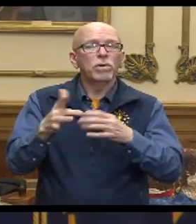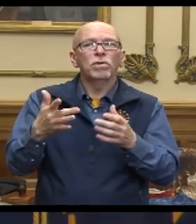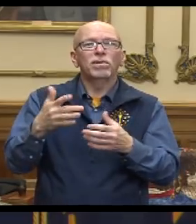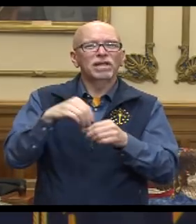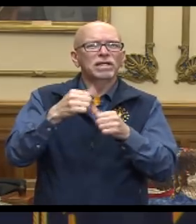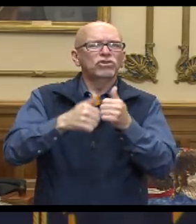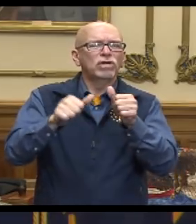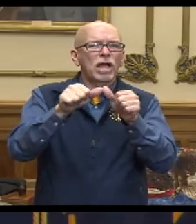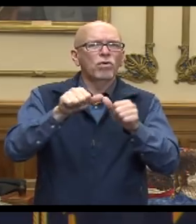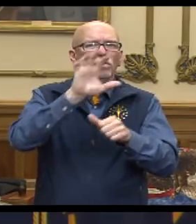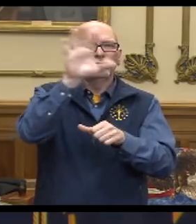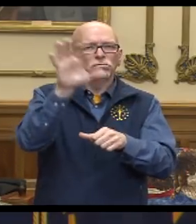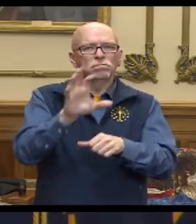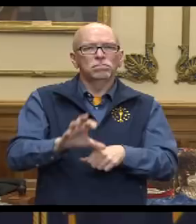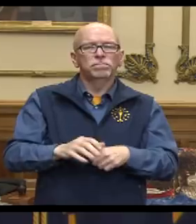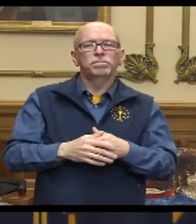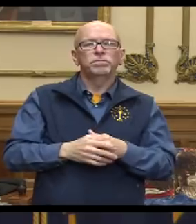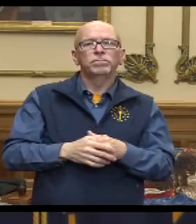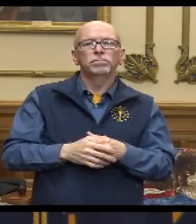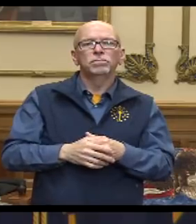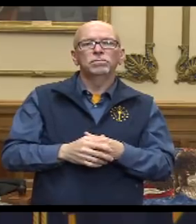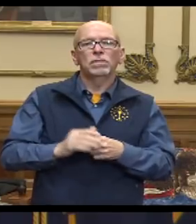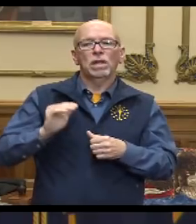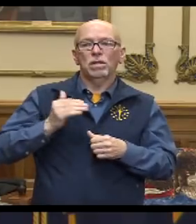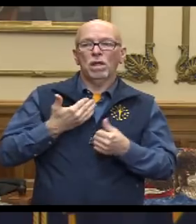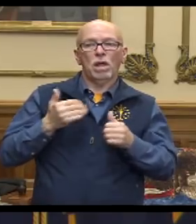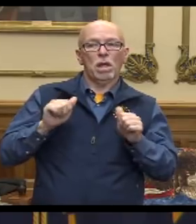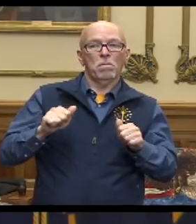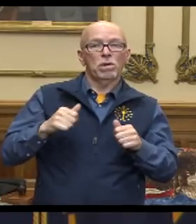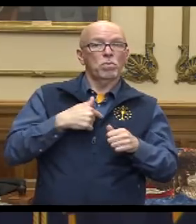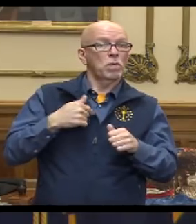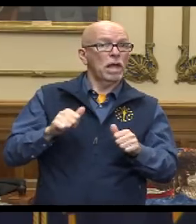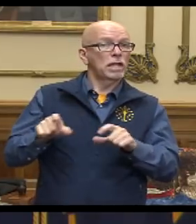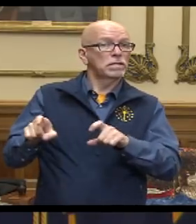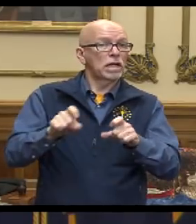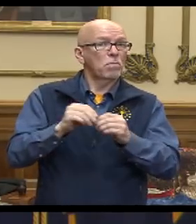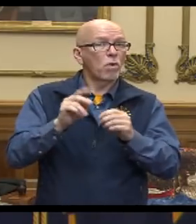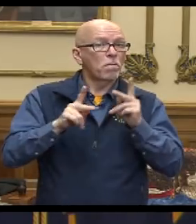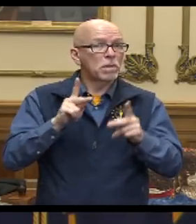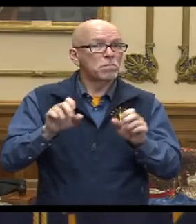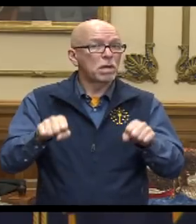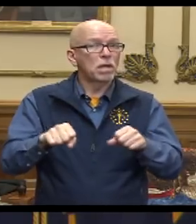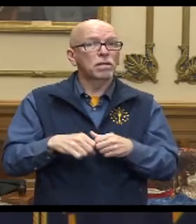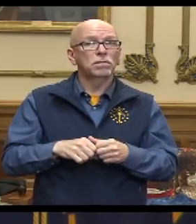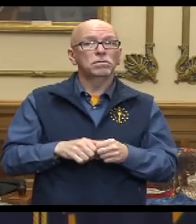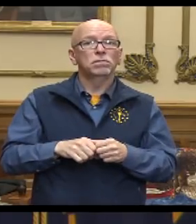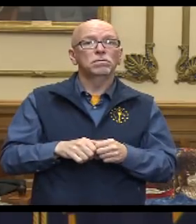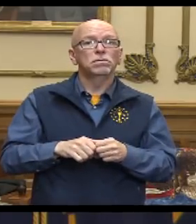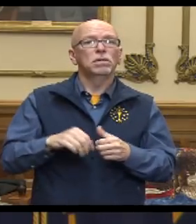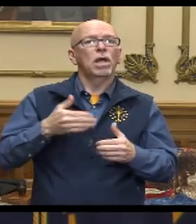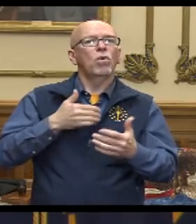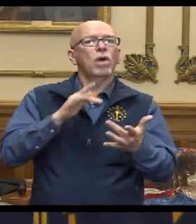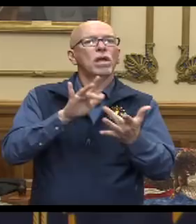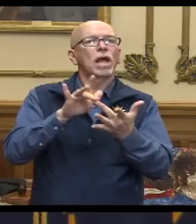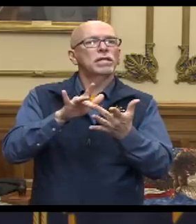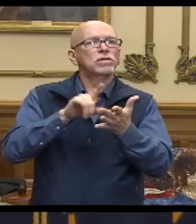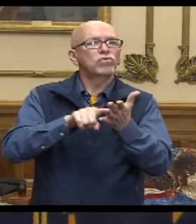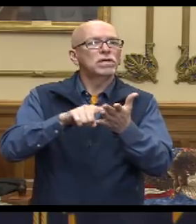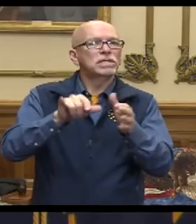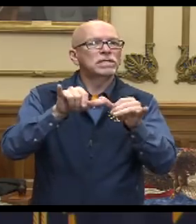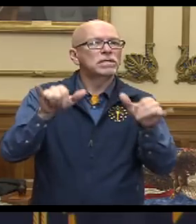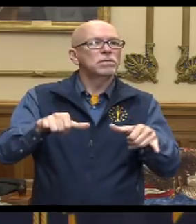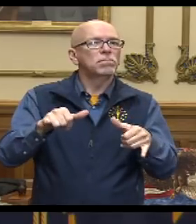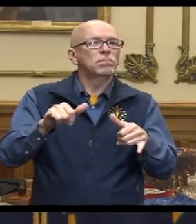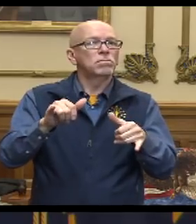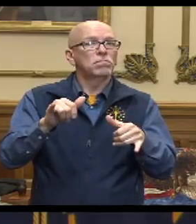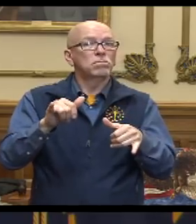each region, our capacity to test more Hoosiers, and how our contact tracing system